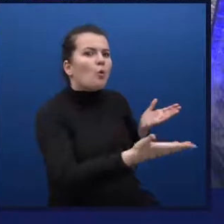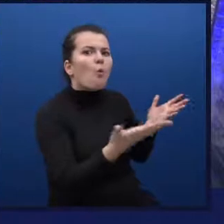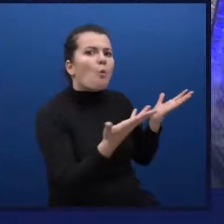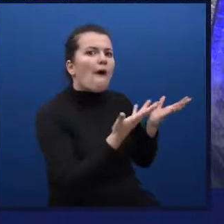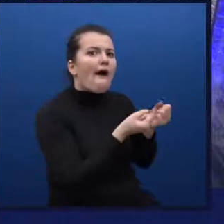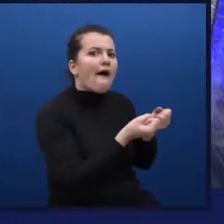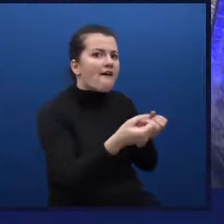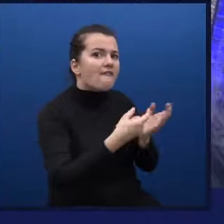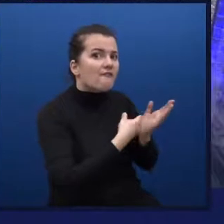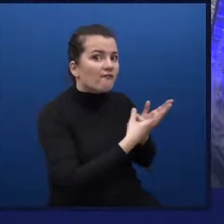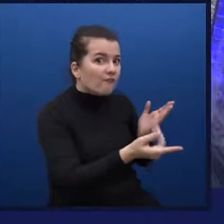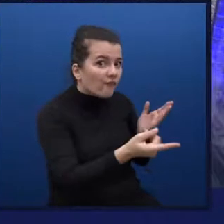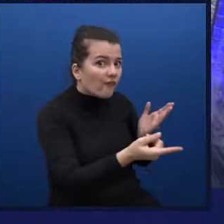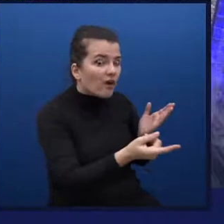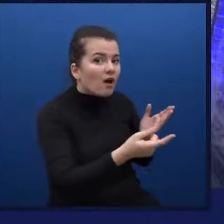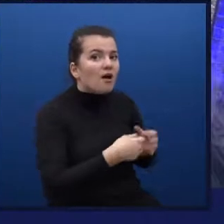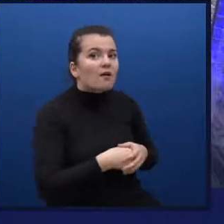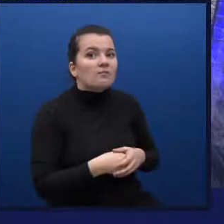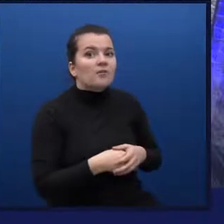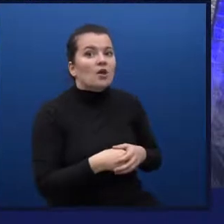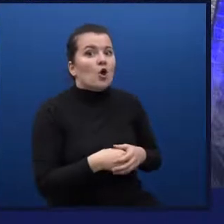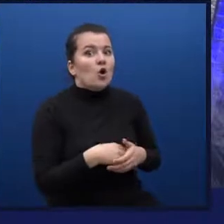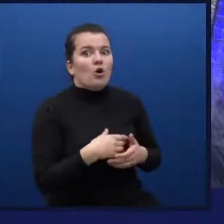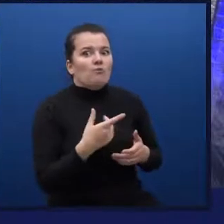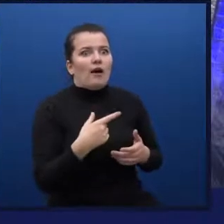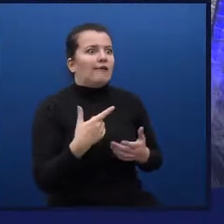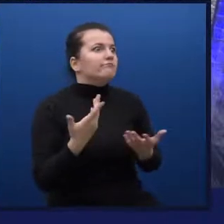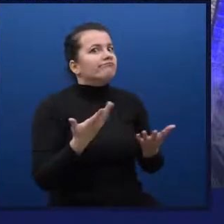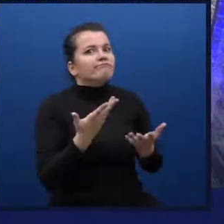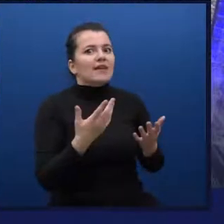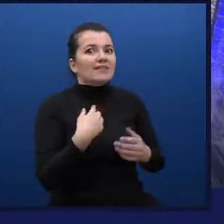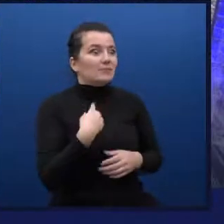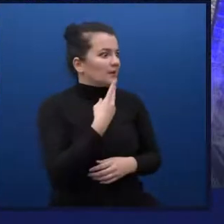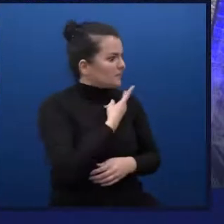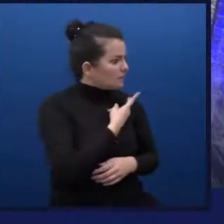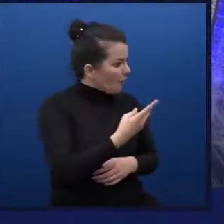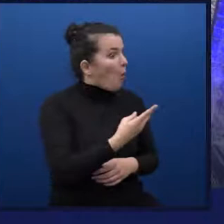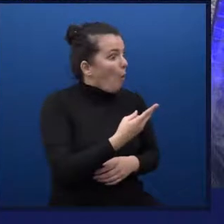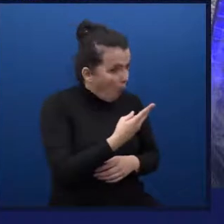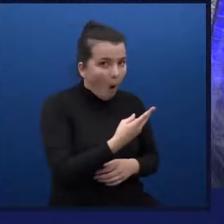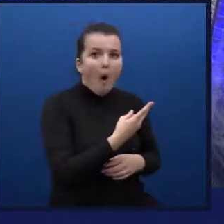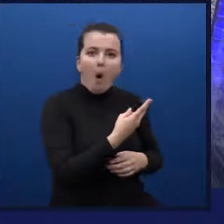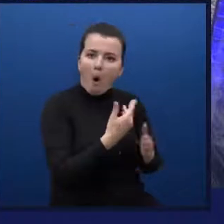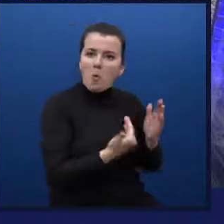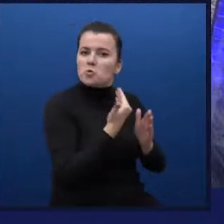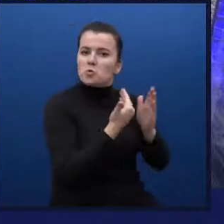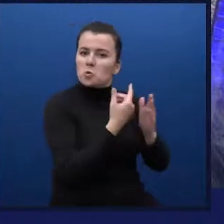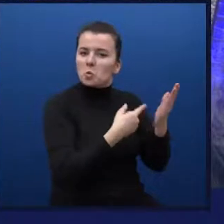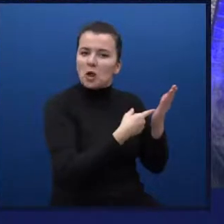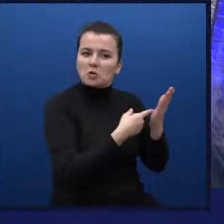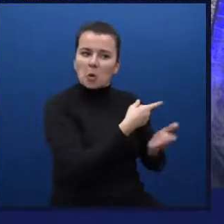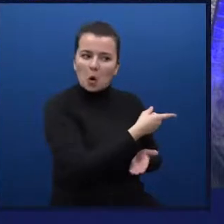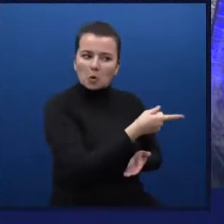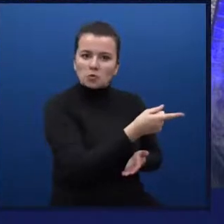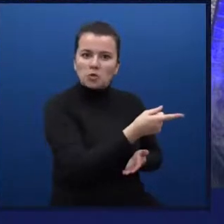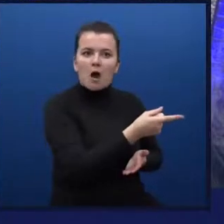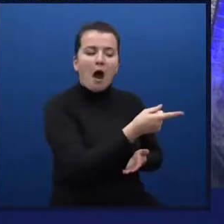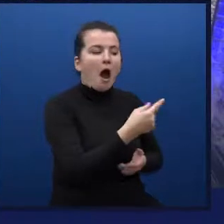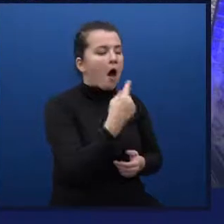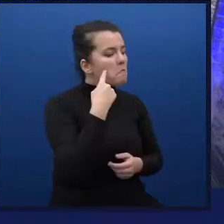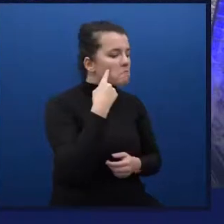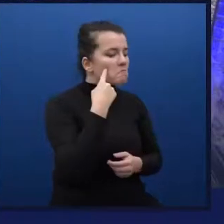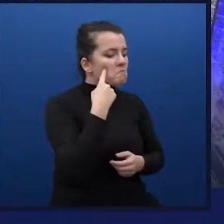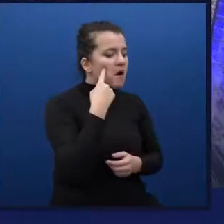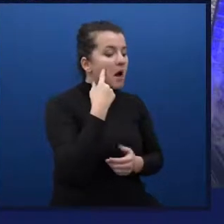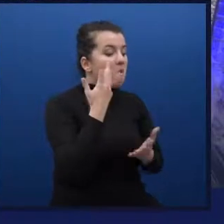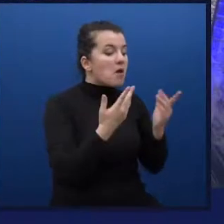in a sense that you wanted to use emergent technologies and then you found a problem, or did you start from the problem?